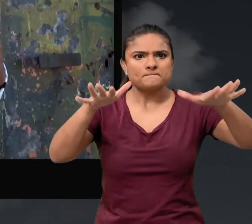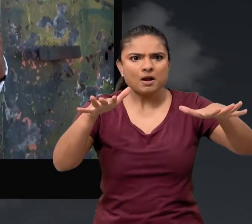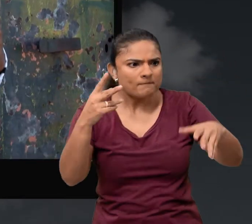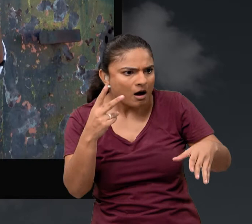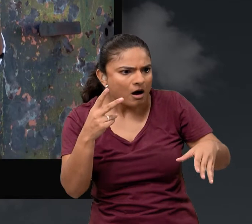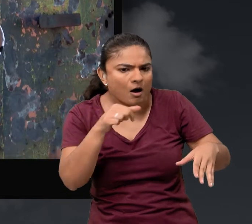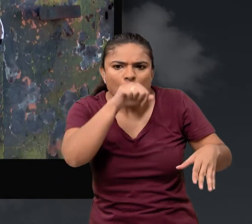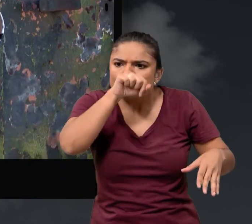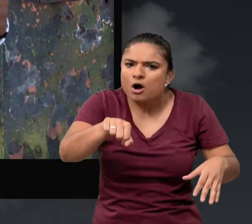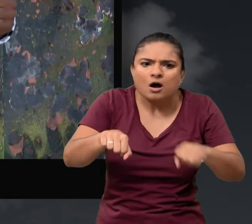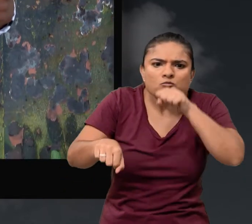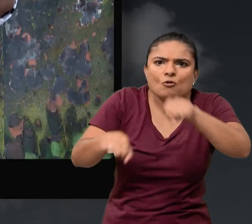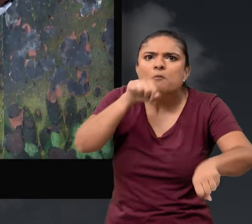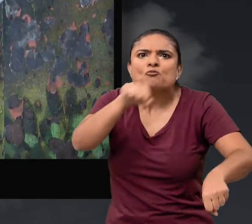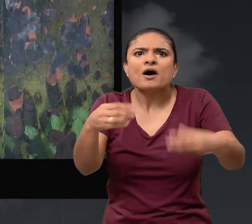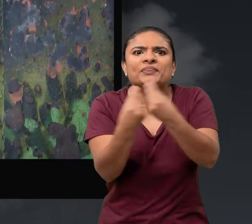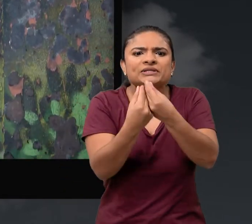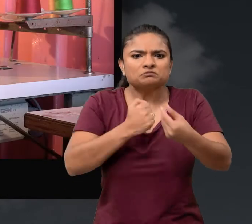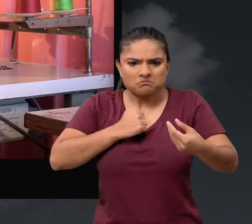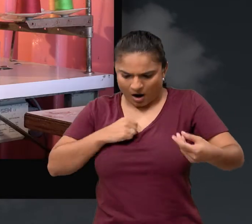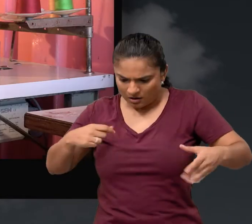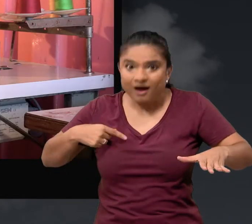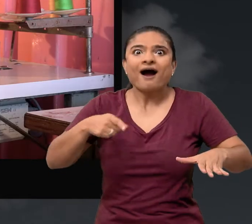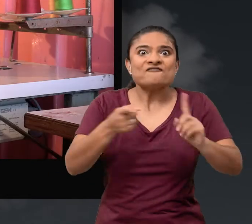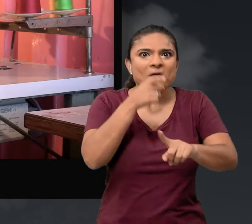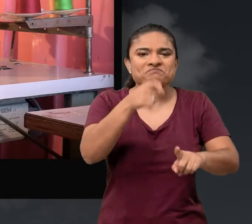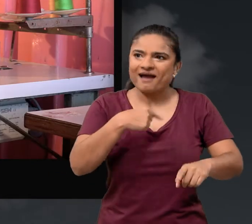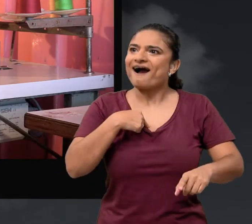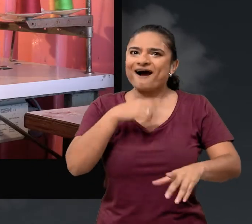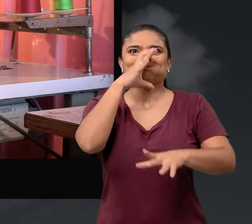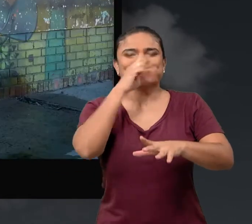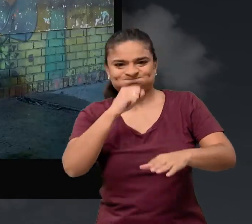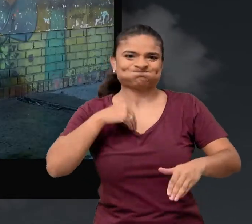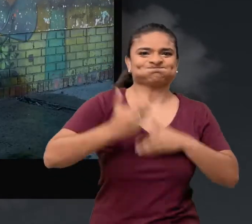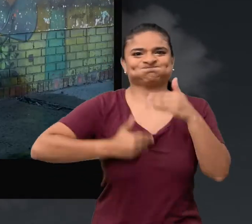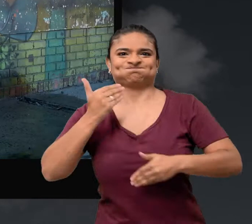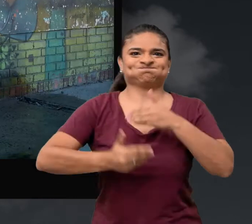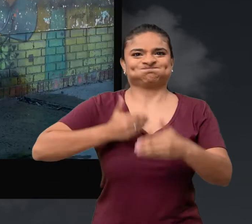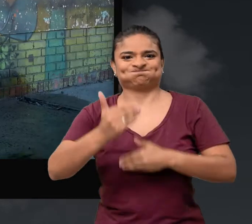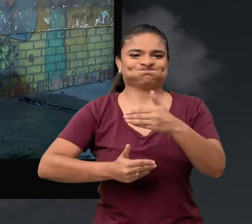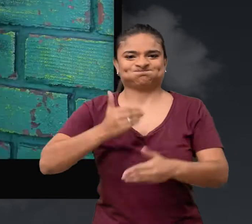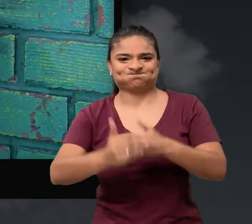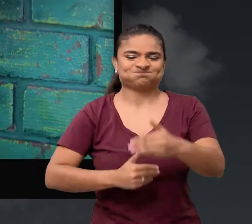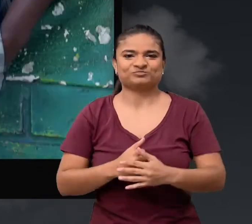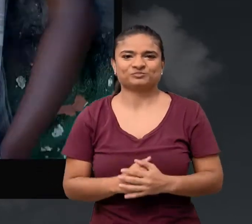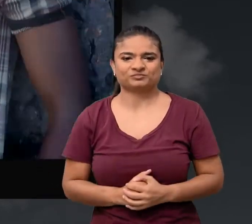So people started liking my things. It kind of started there.